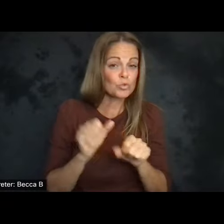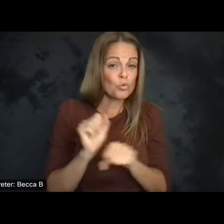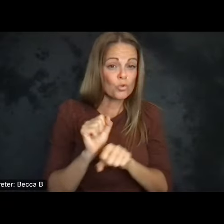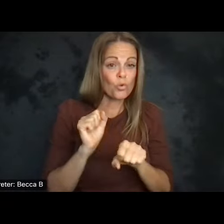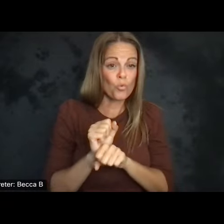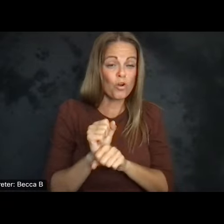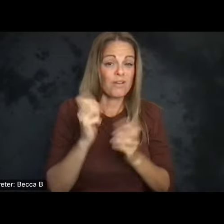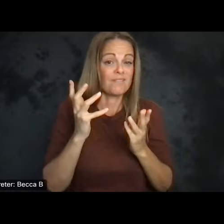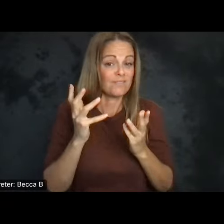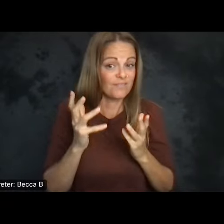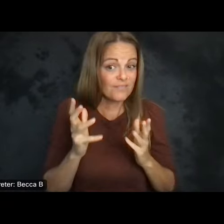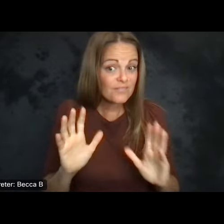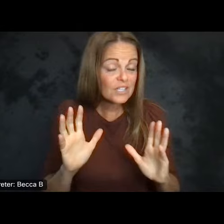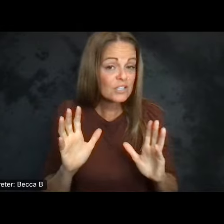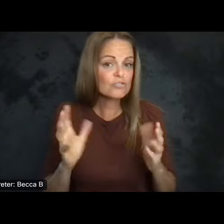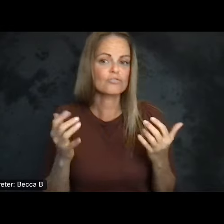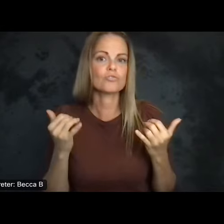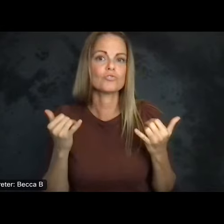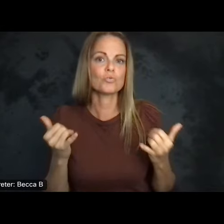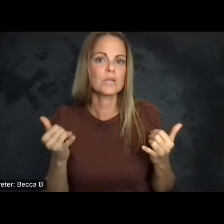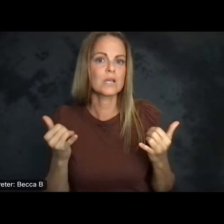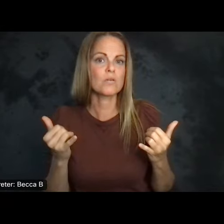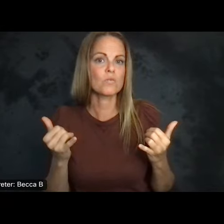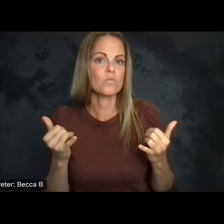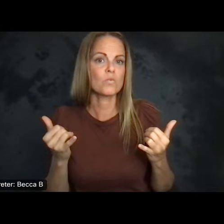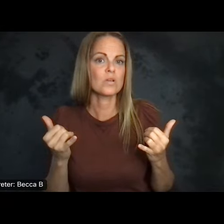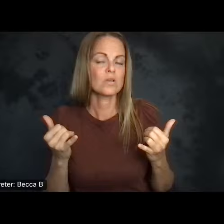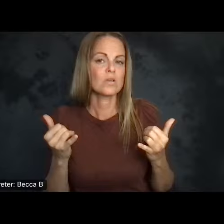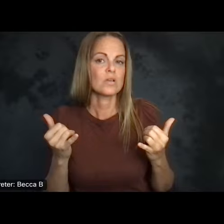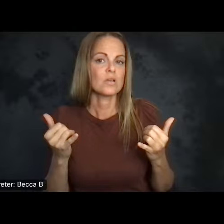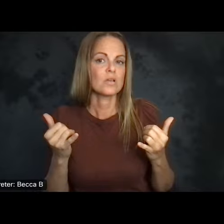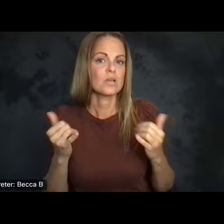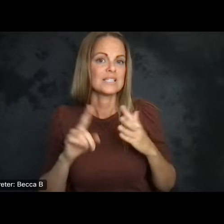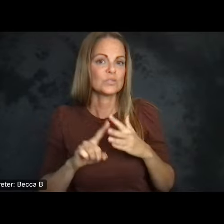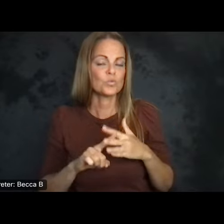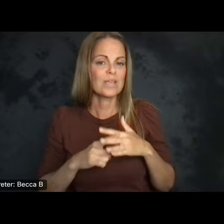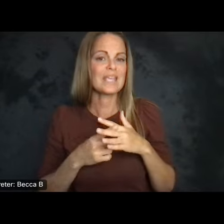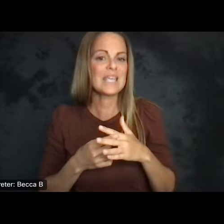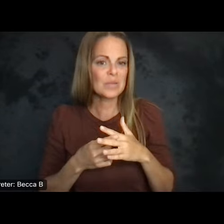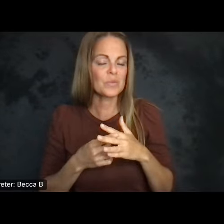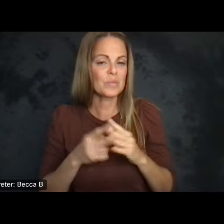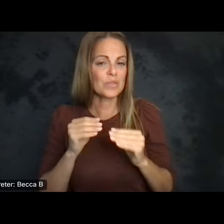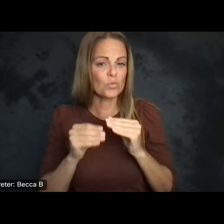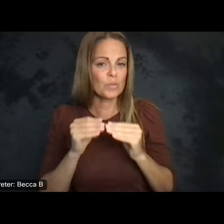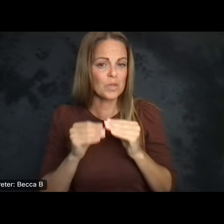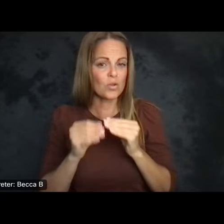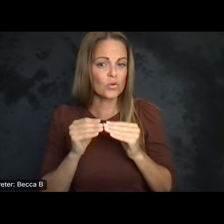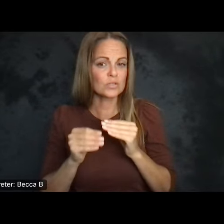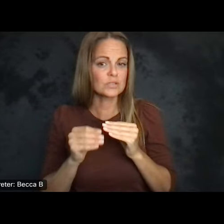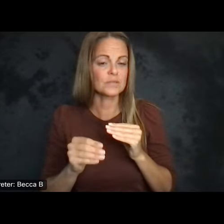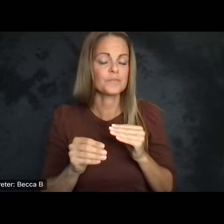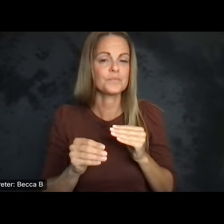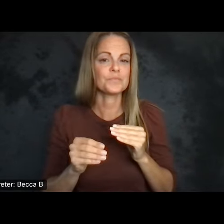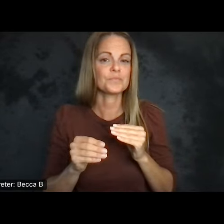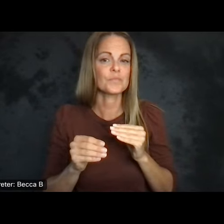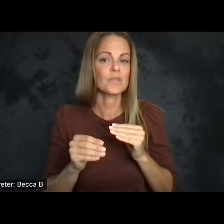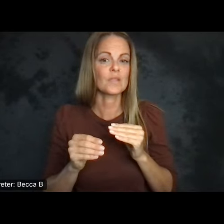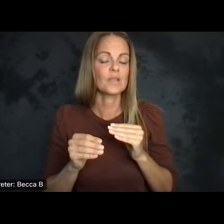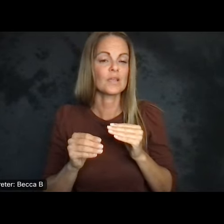to where we needed to be to implement those repairs that were underway? For those